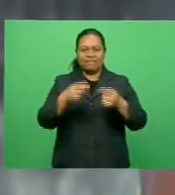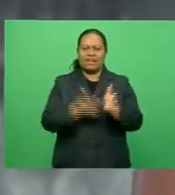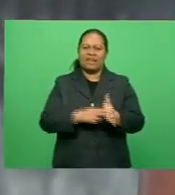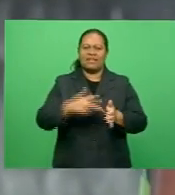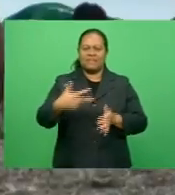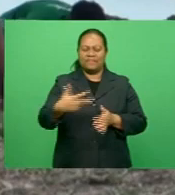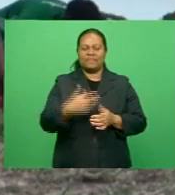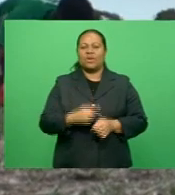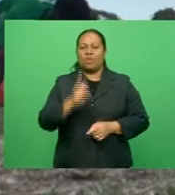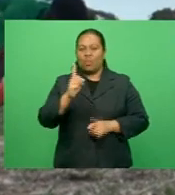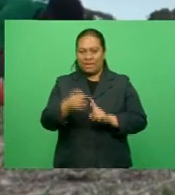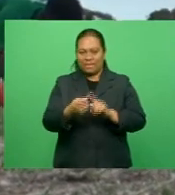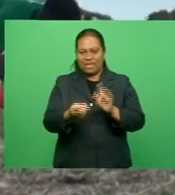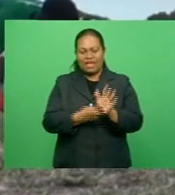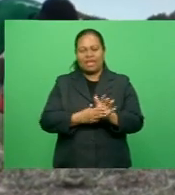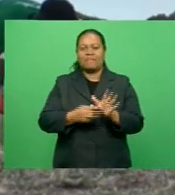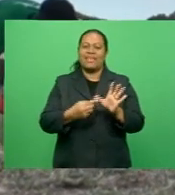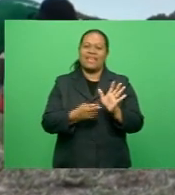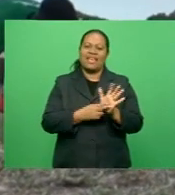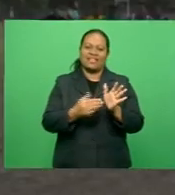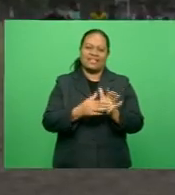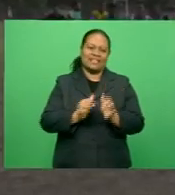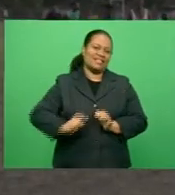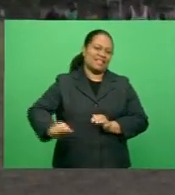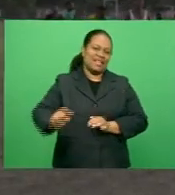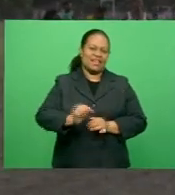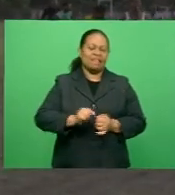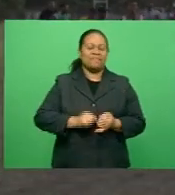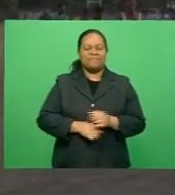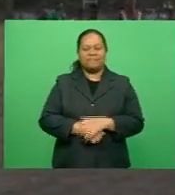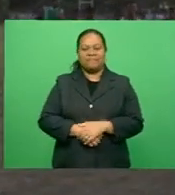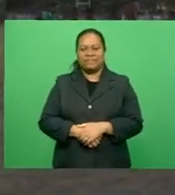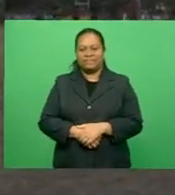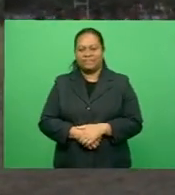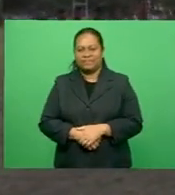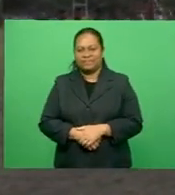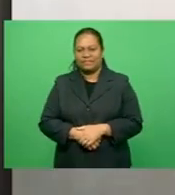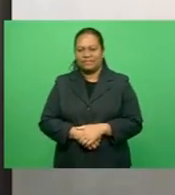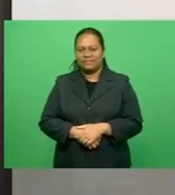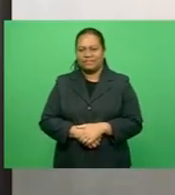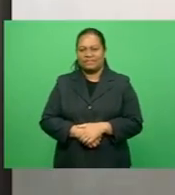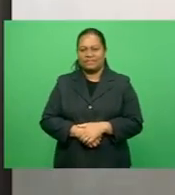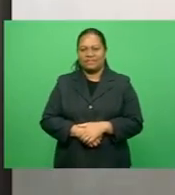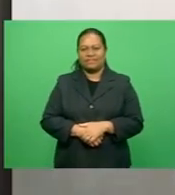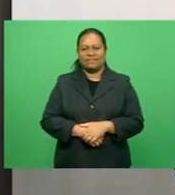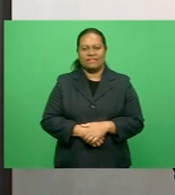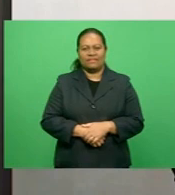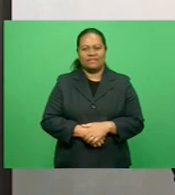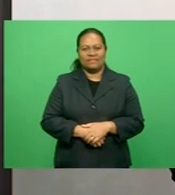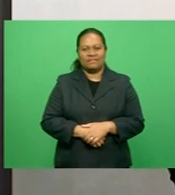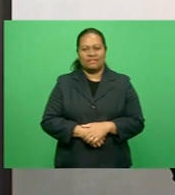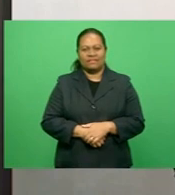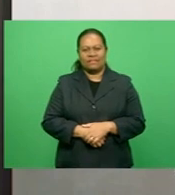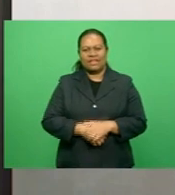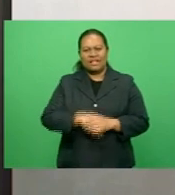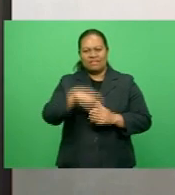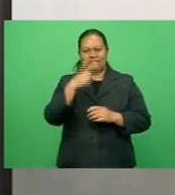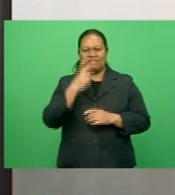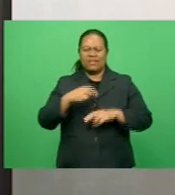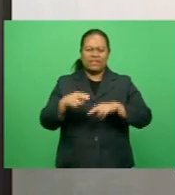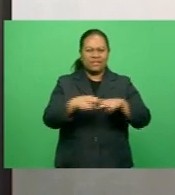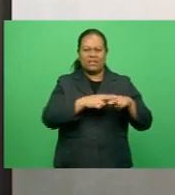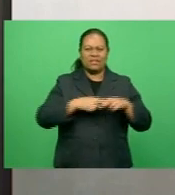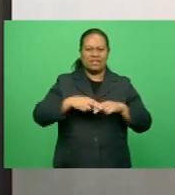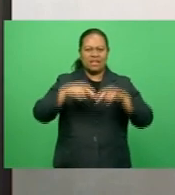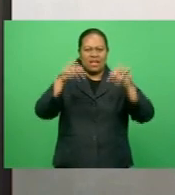this Sunday at the ANZ Stadium. Filipe Naikaso, FBC Sports. Former Fiji middleweight